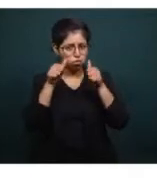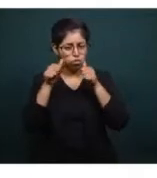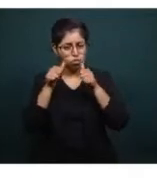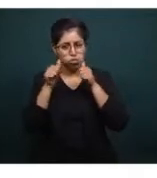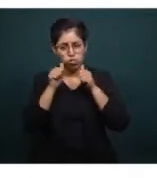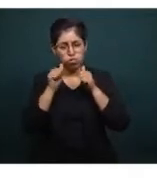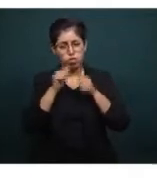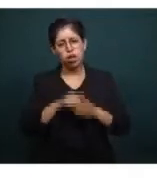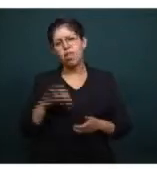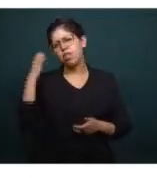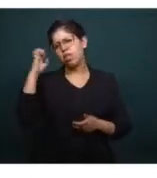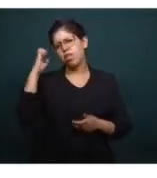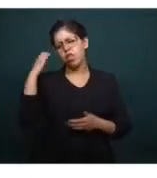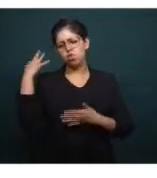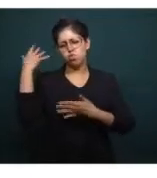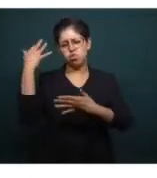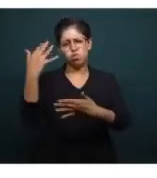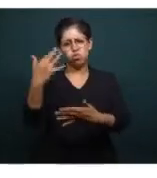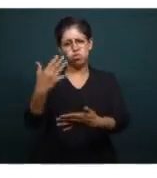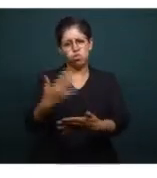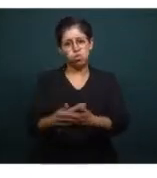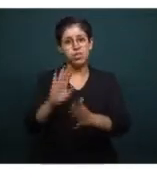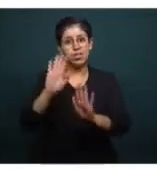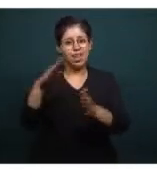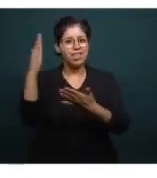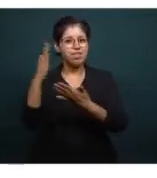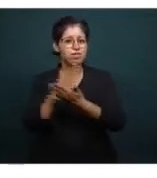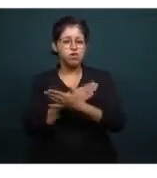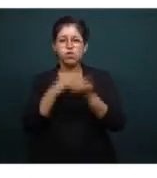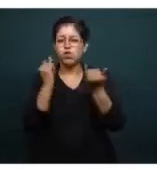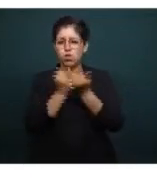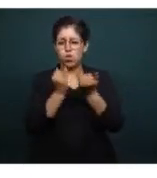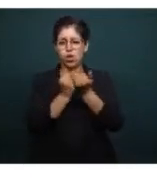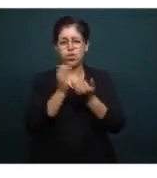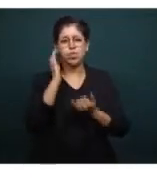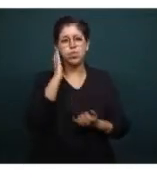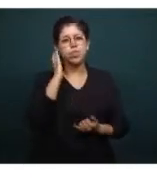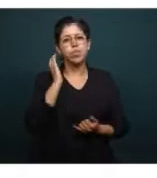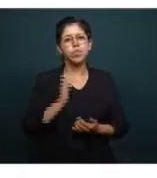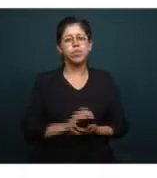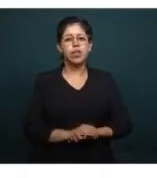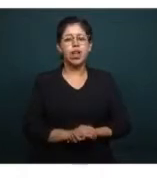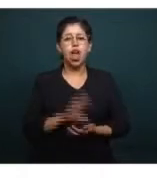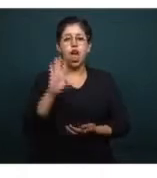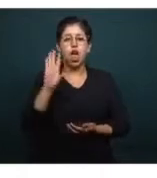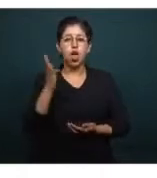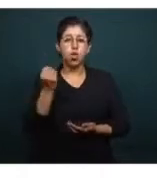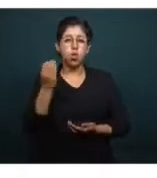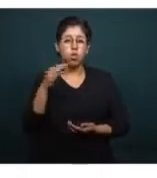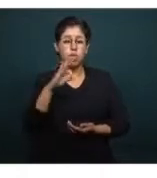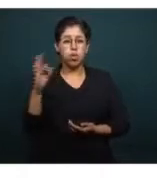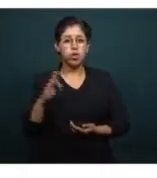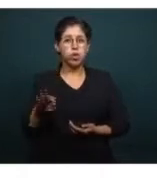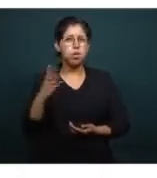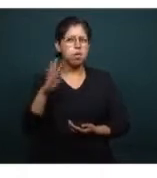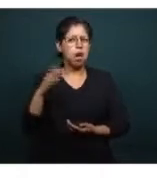So, homicide, there has been a diminishing, a